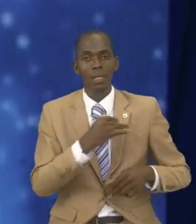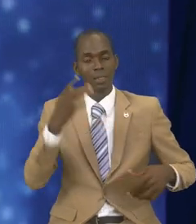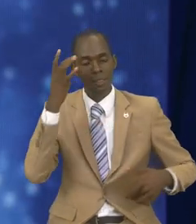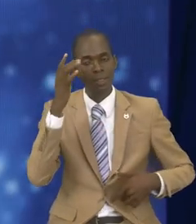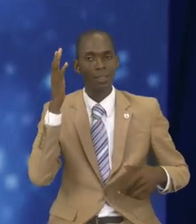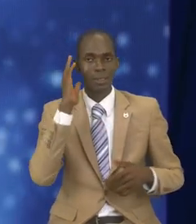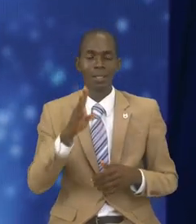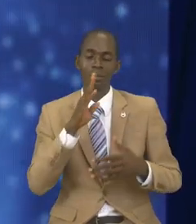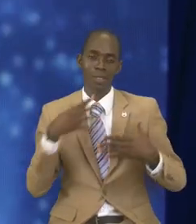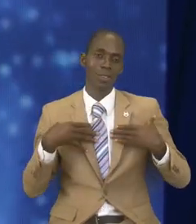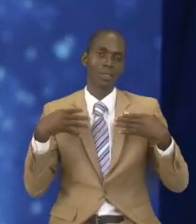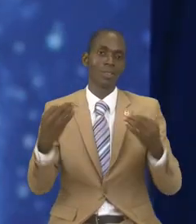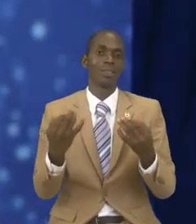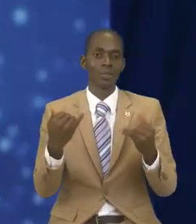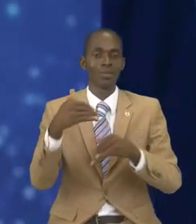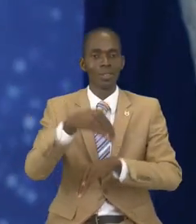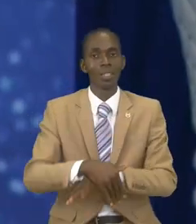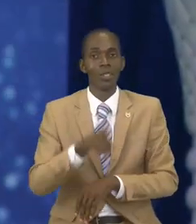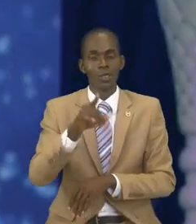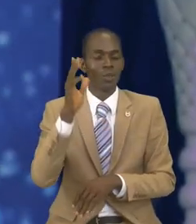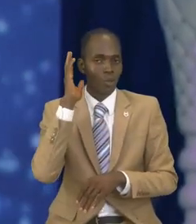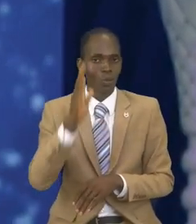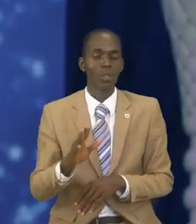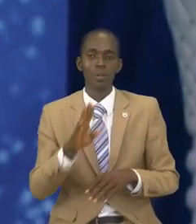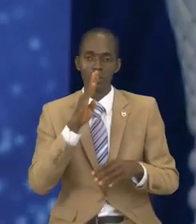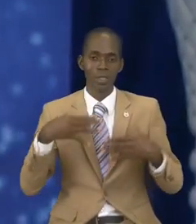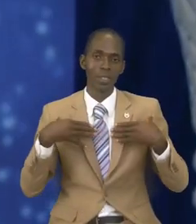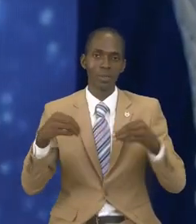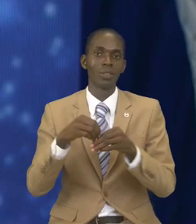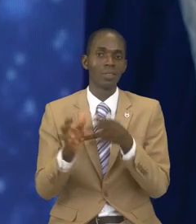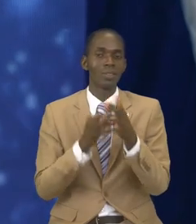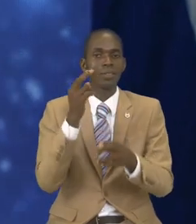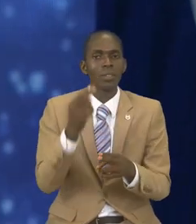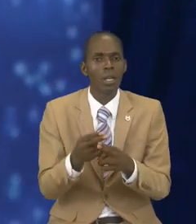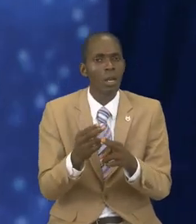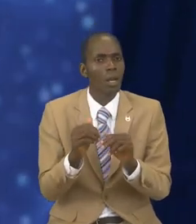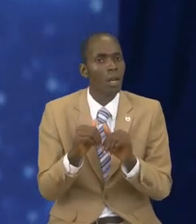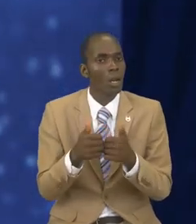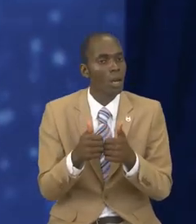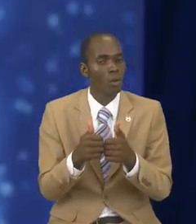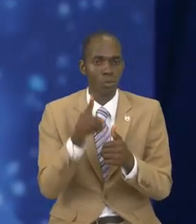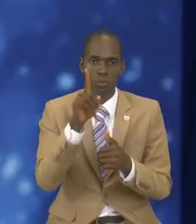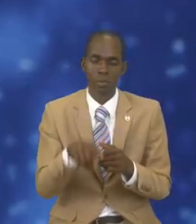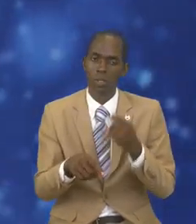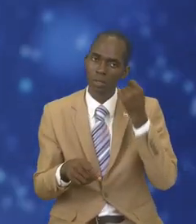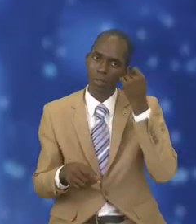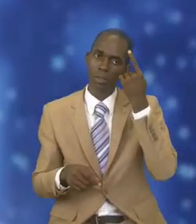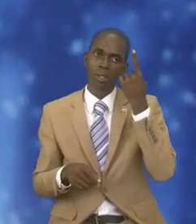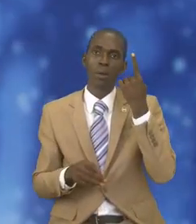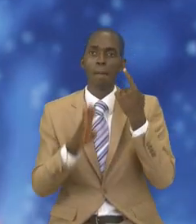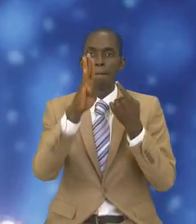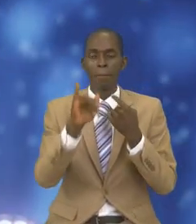shall recover. Tonight, you will recover. Yeah. How? Understand. By the word,